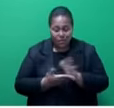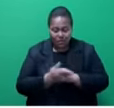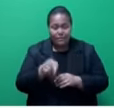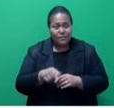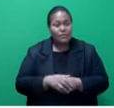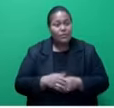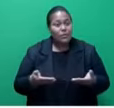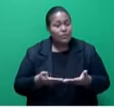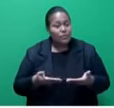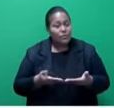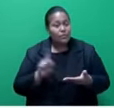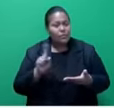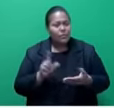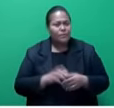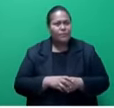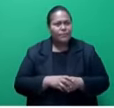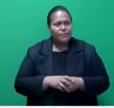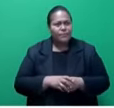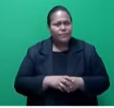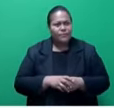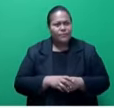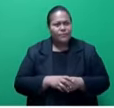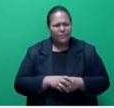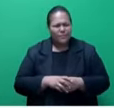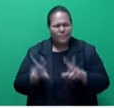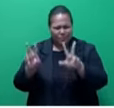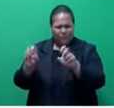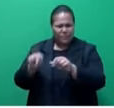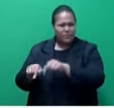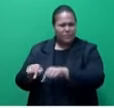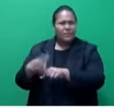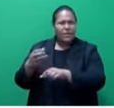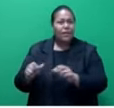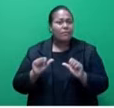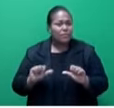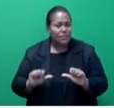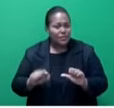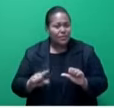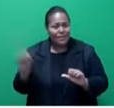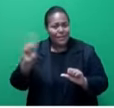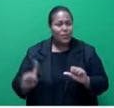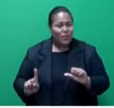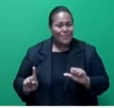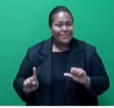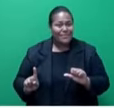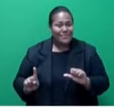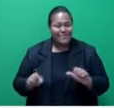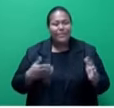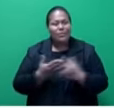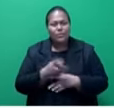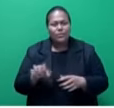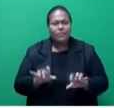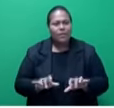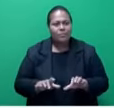will introduce what we call the dematerialization of securities. In other words, the securities are actually held in electronic form through the implementation